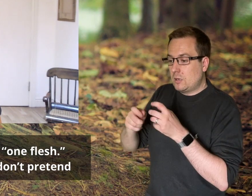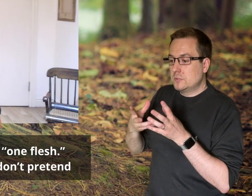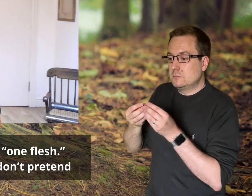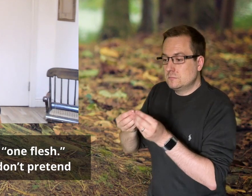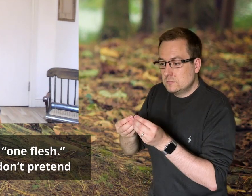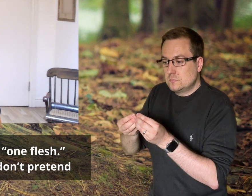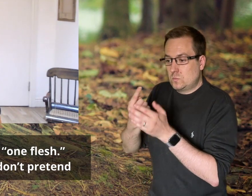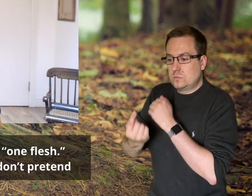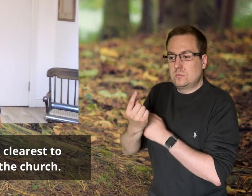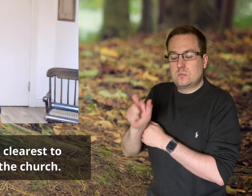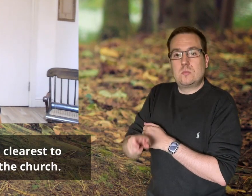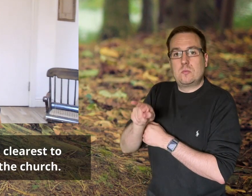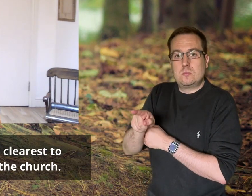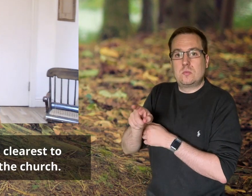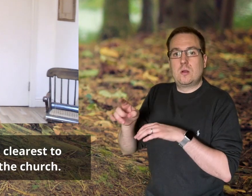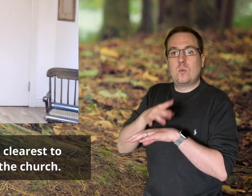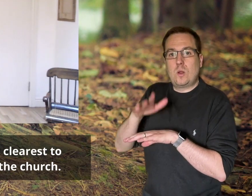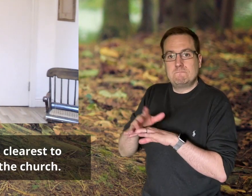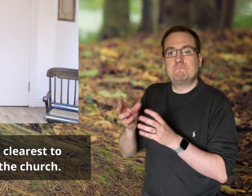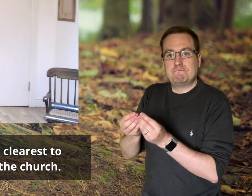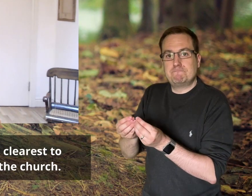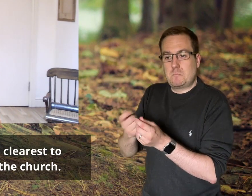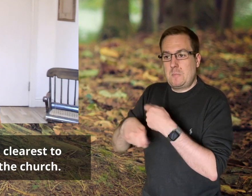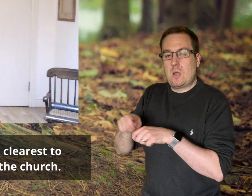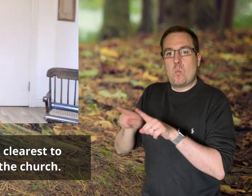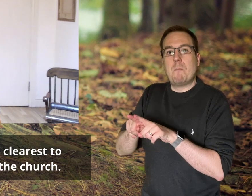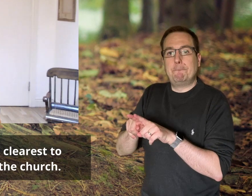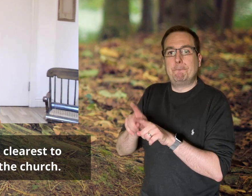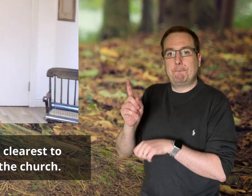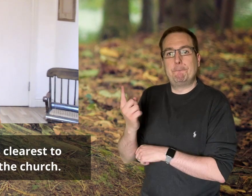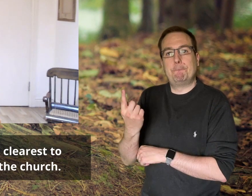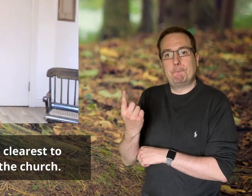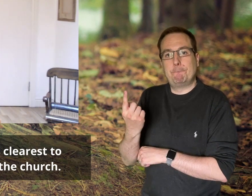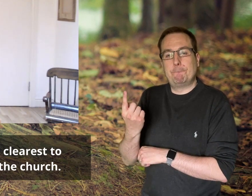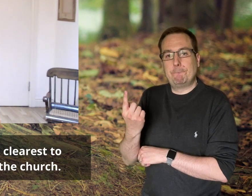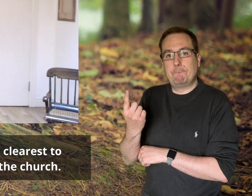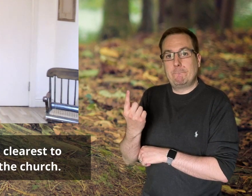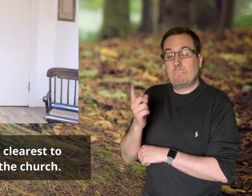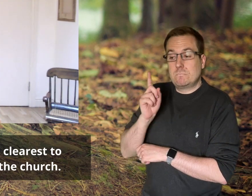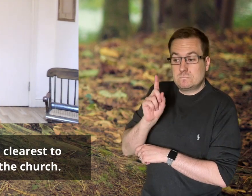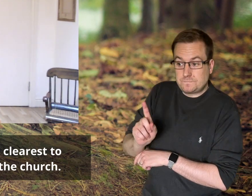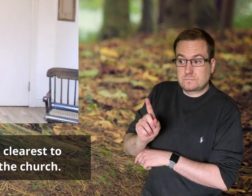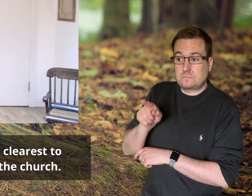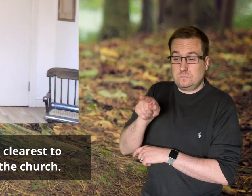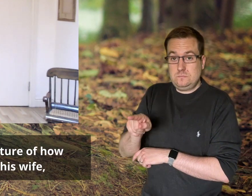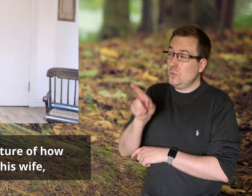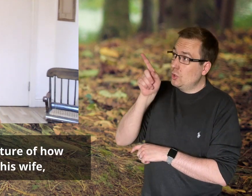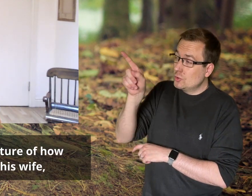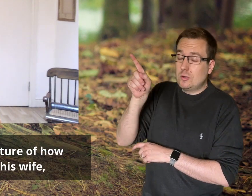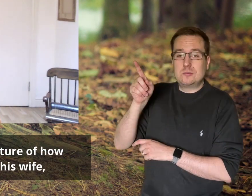huge mystery and I don't pretend to understand it at all. What is clearest to me is the way Christ treats the